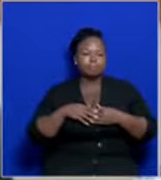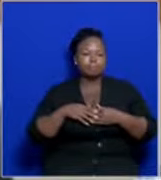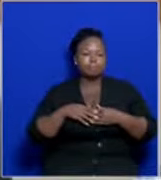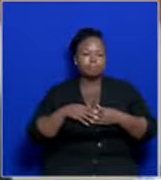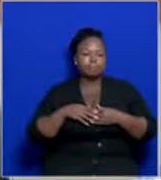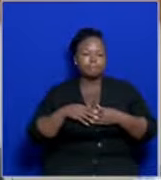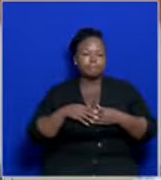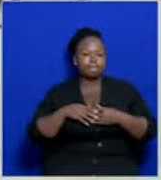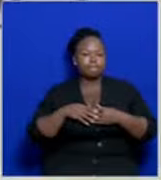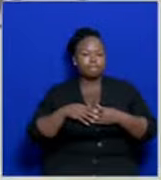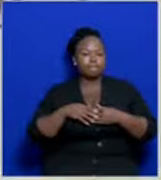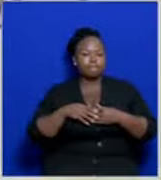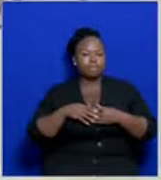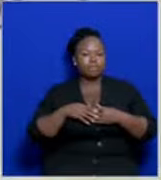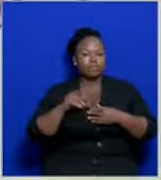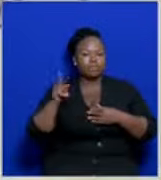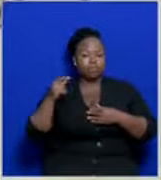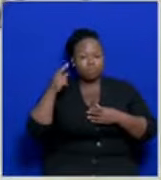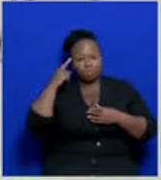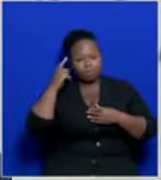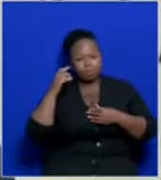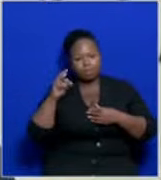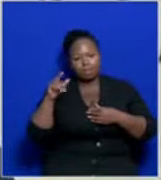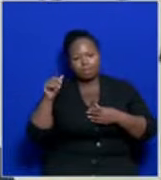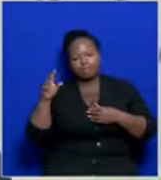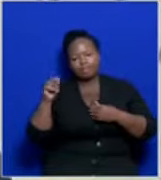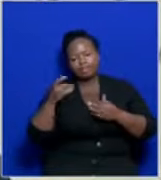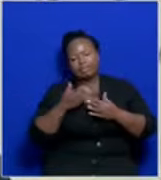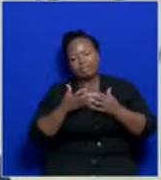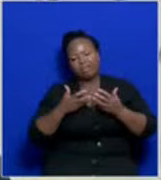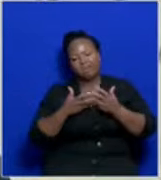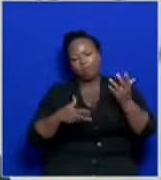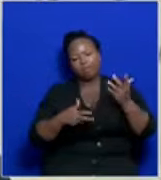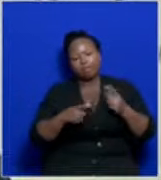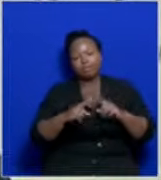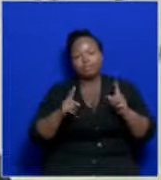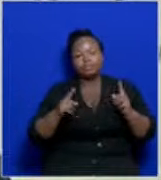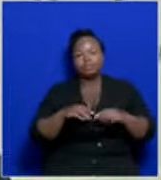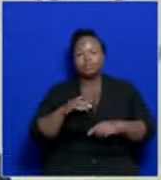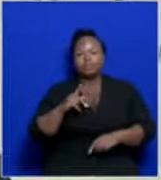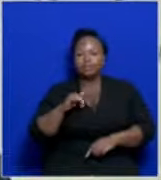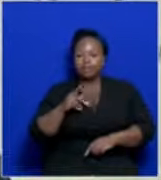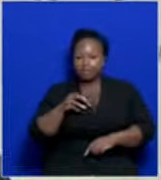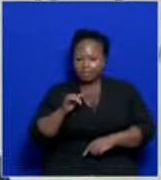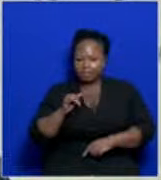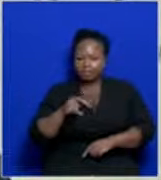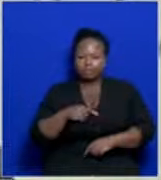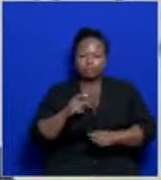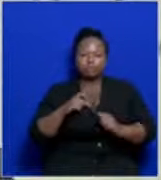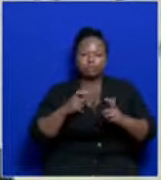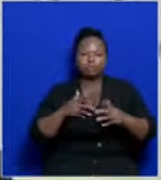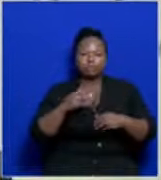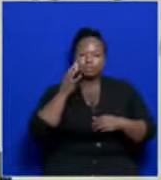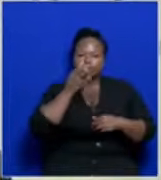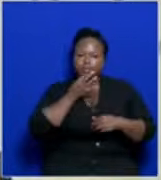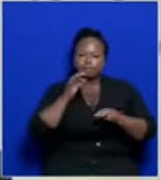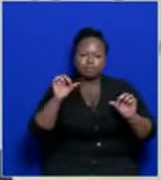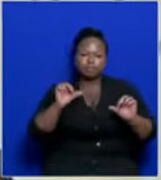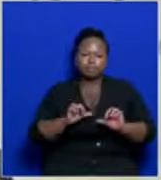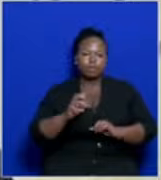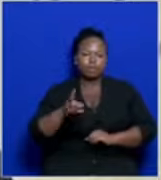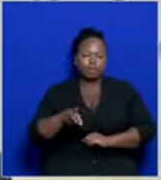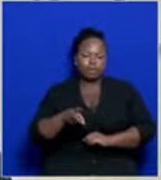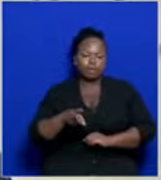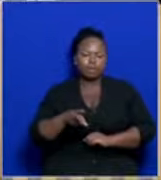to involve. Nonetheless, Mr. Kifelakai has undertaken to the commissioners to come back on this matter formally, and